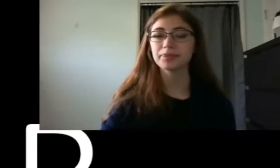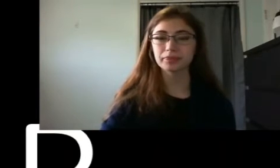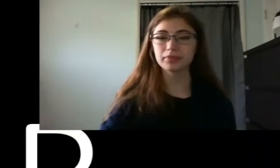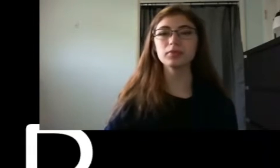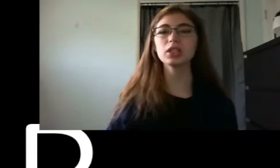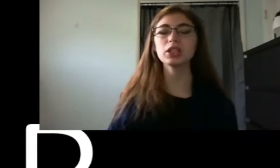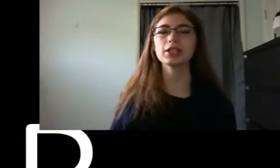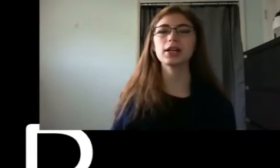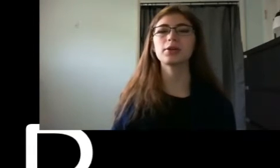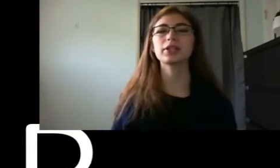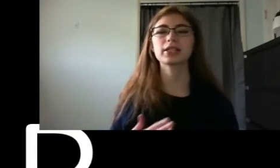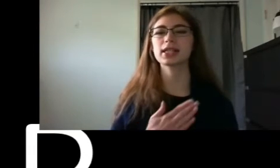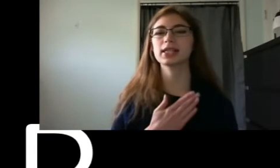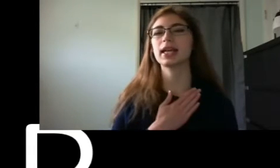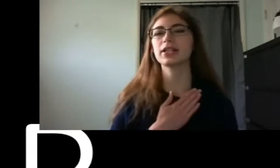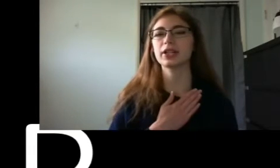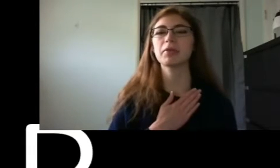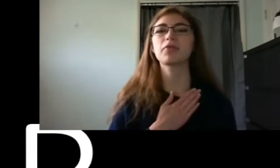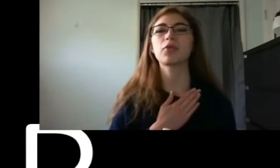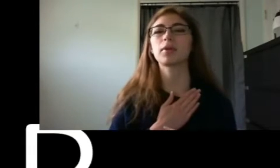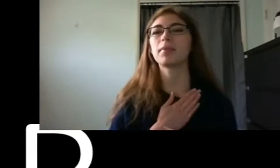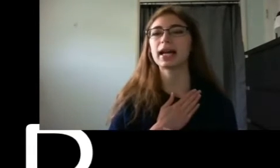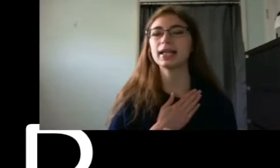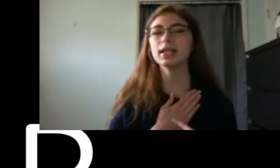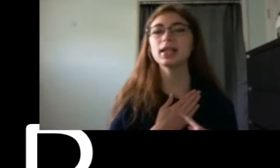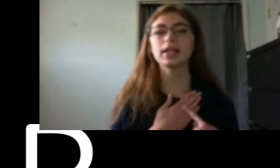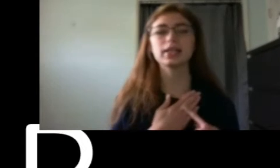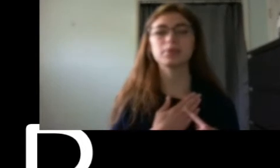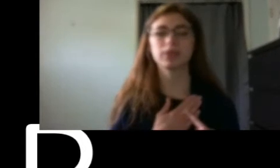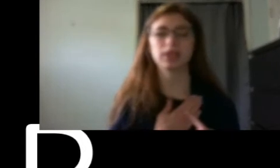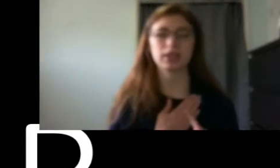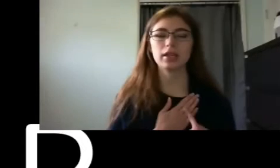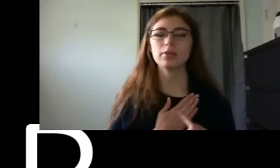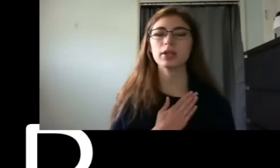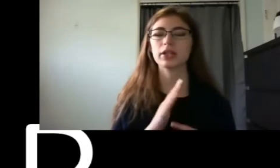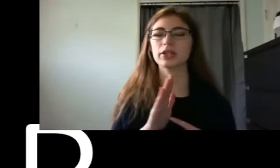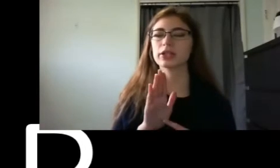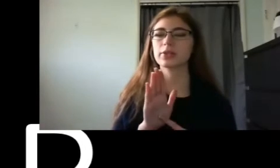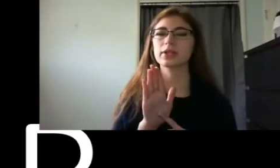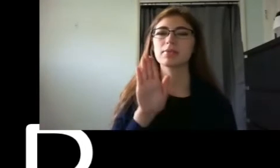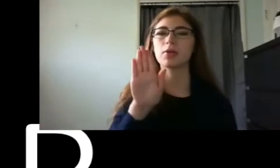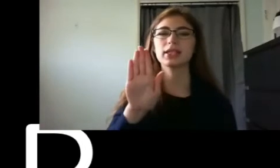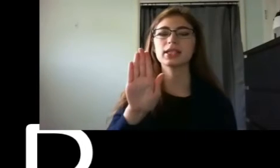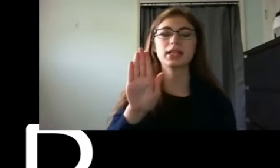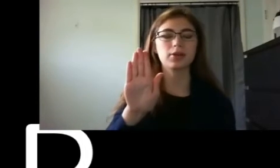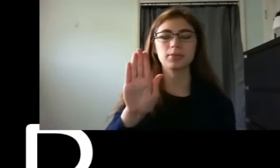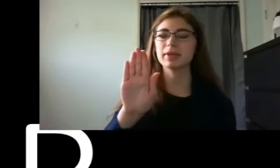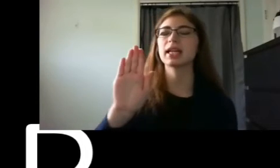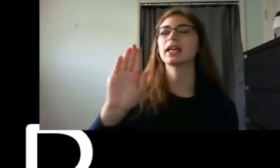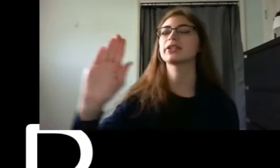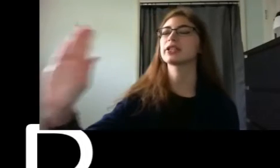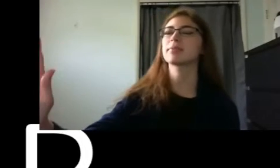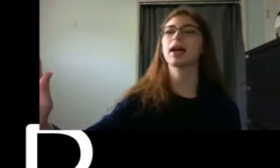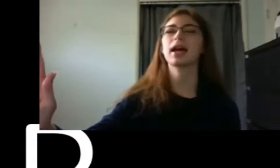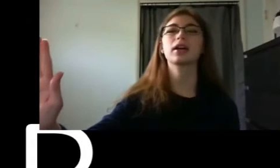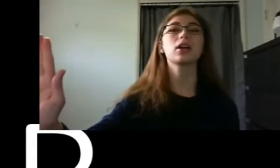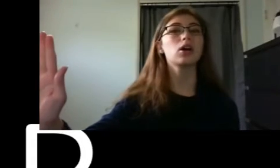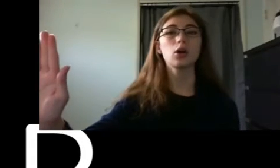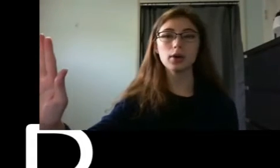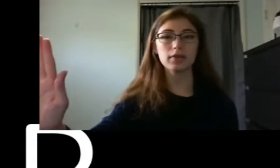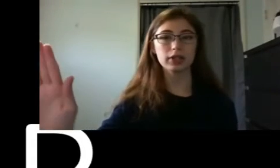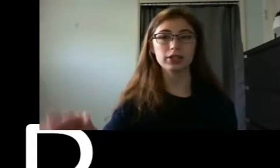Your. So just like the hand shape for mine is pointing at you, you're just going to point an open B hand shape